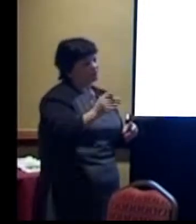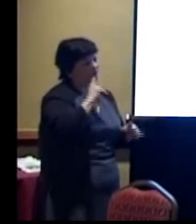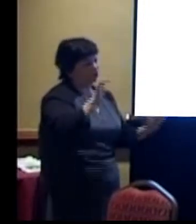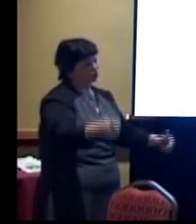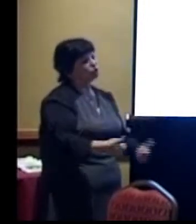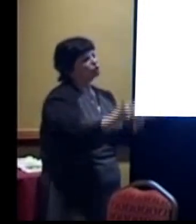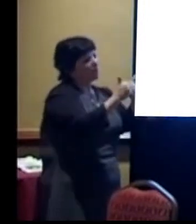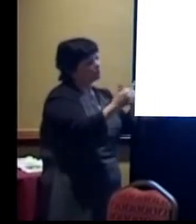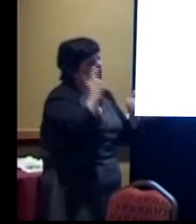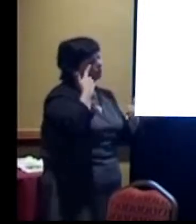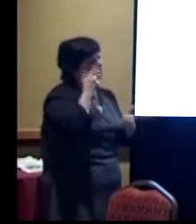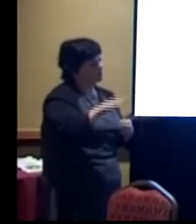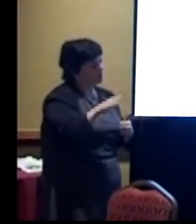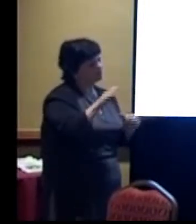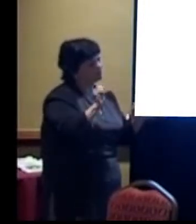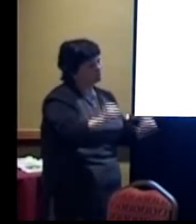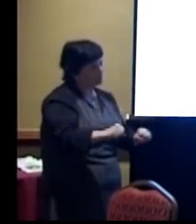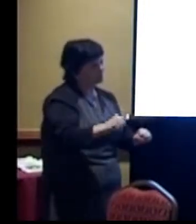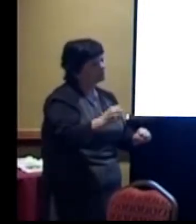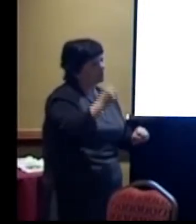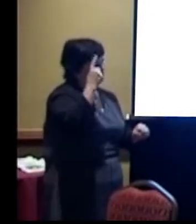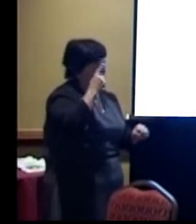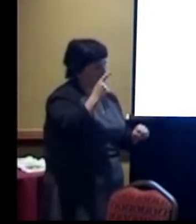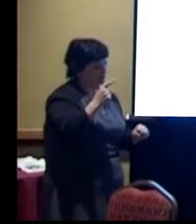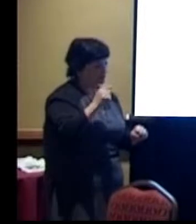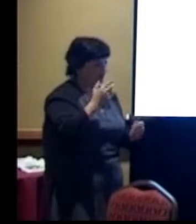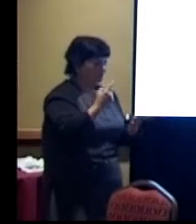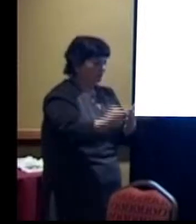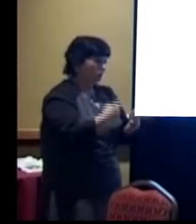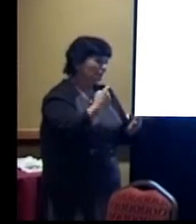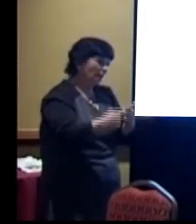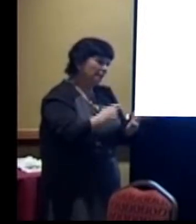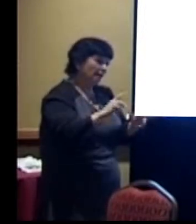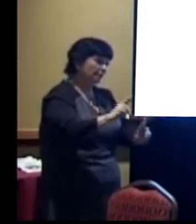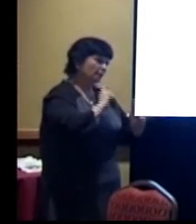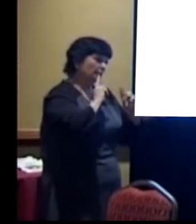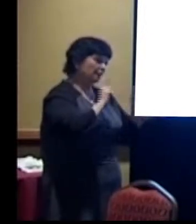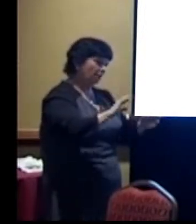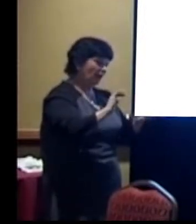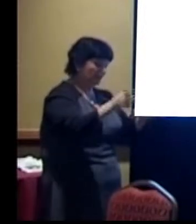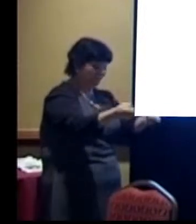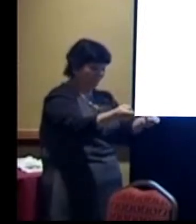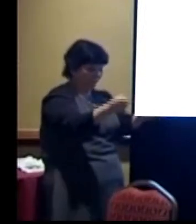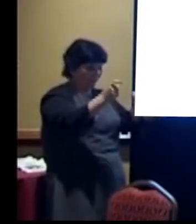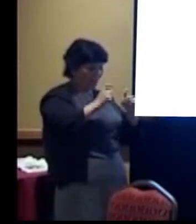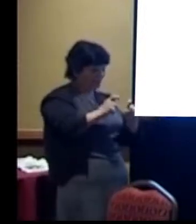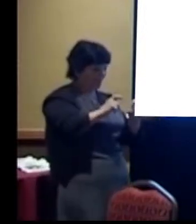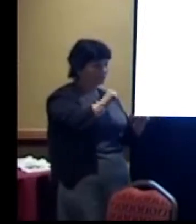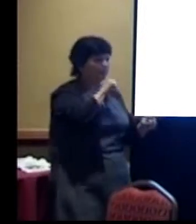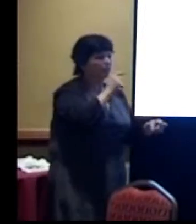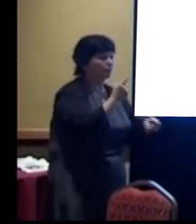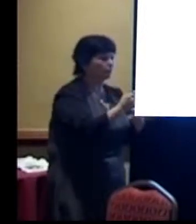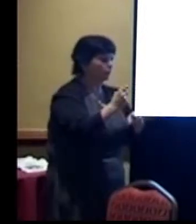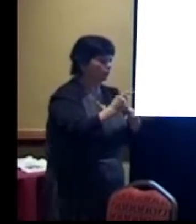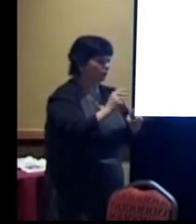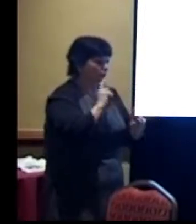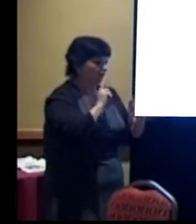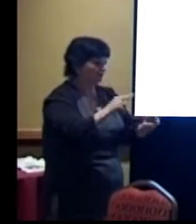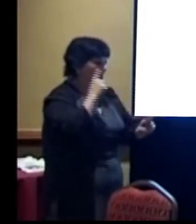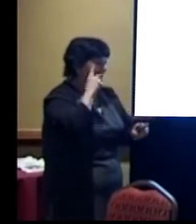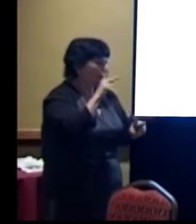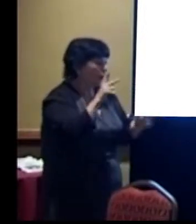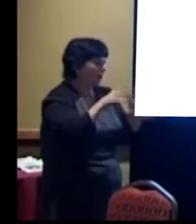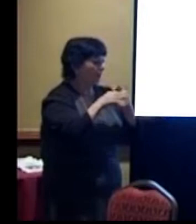are challenging for them to read. And so because of that, sometimes the response that they give back is an inappropriate response for